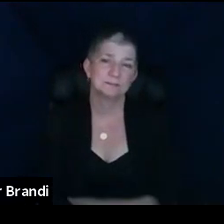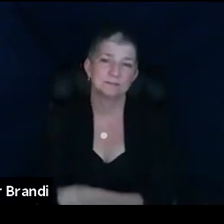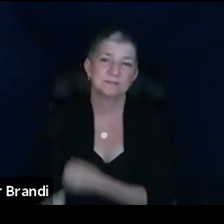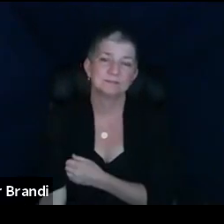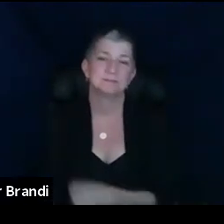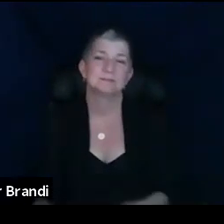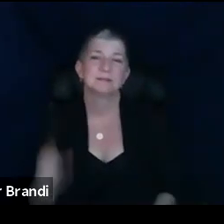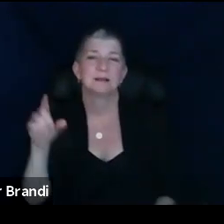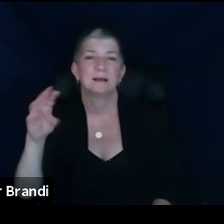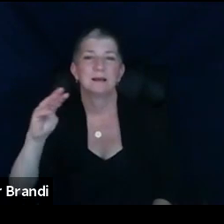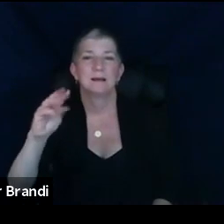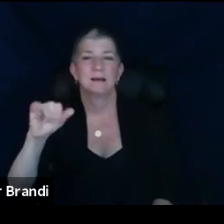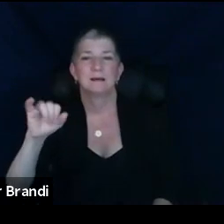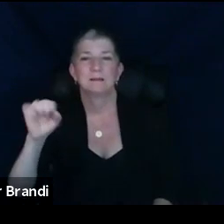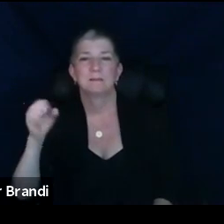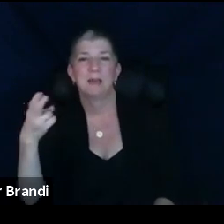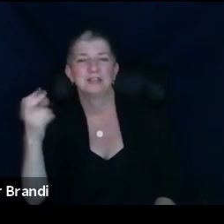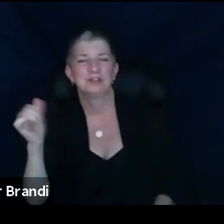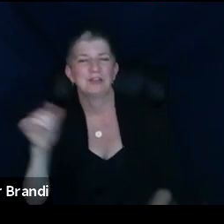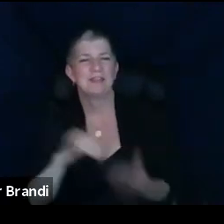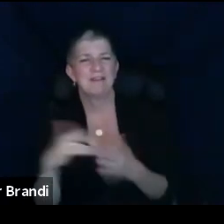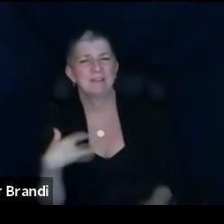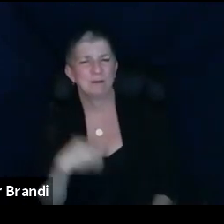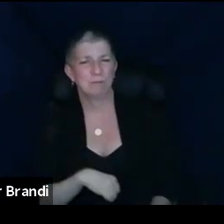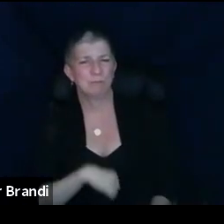explain where that sense of pride comes from?